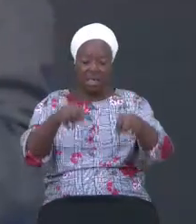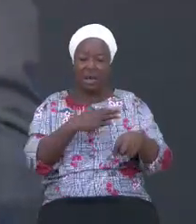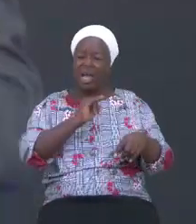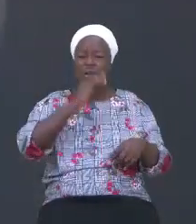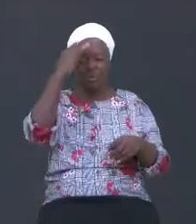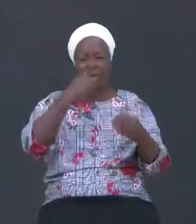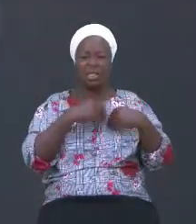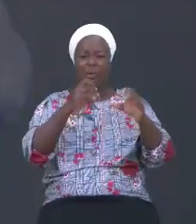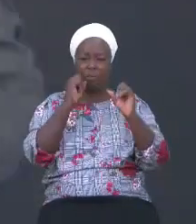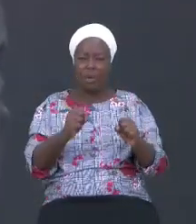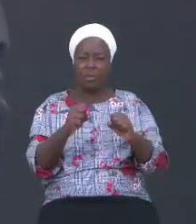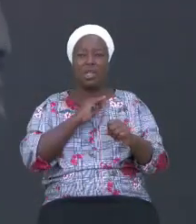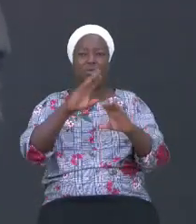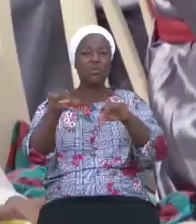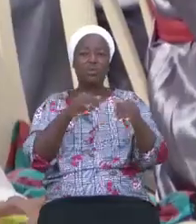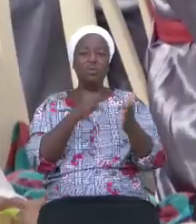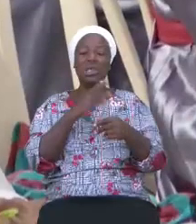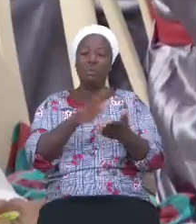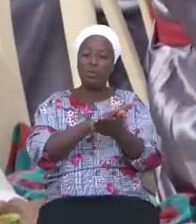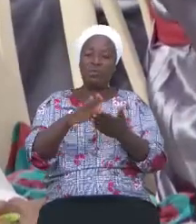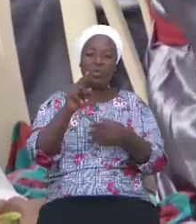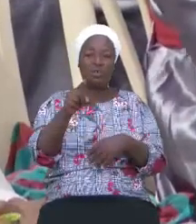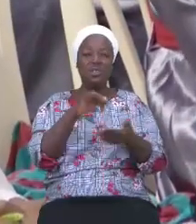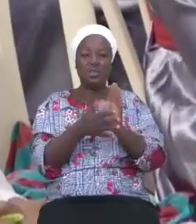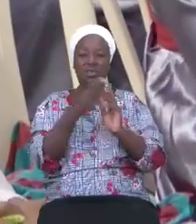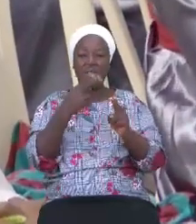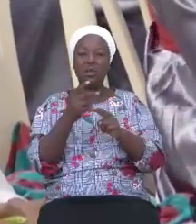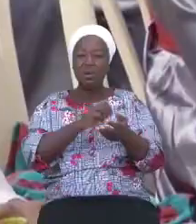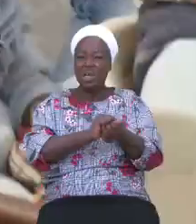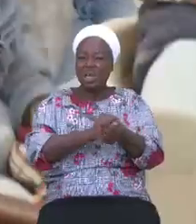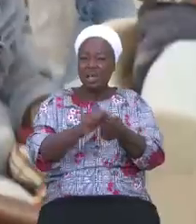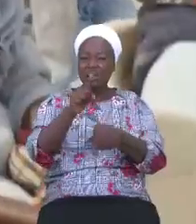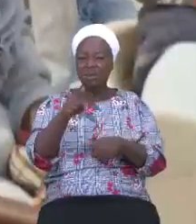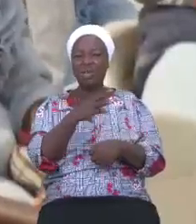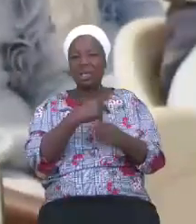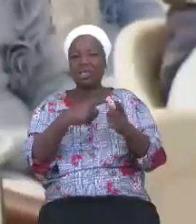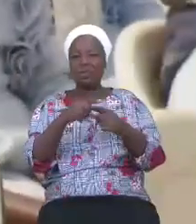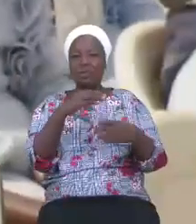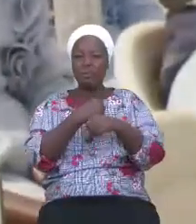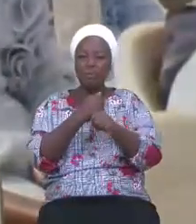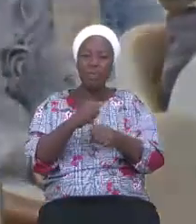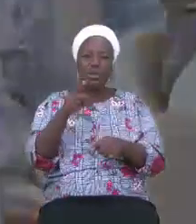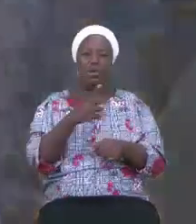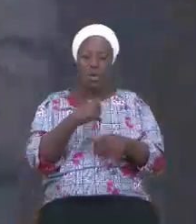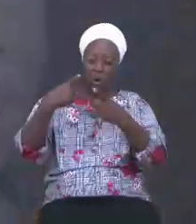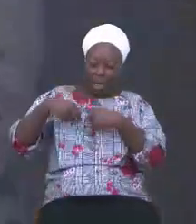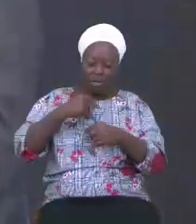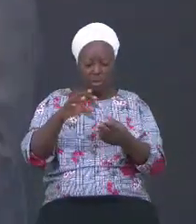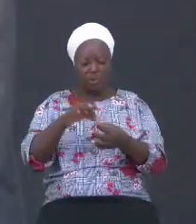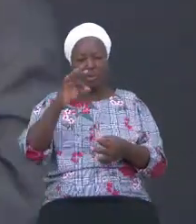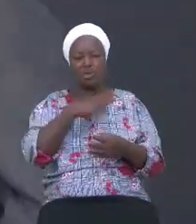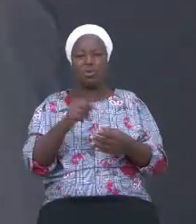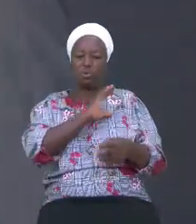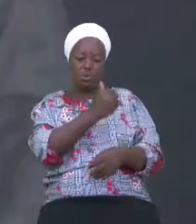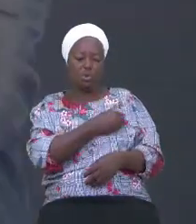the power. He will purify you. He will purge you. He'll make you, your heart, your spirit, your soul,